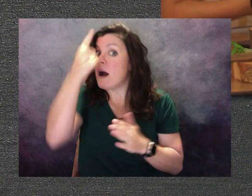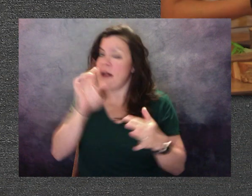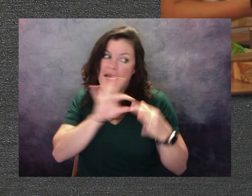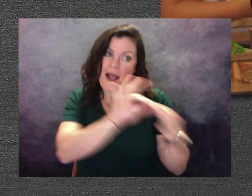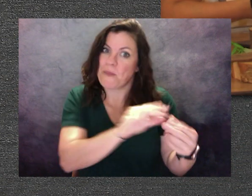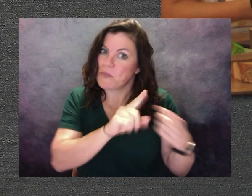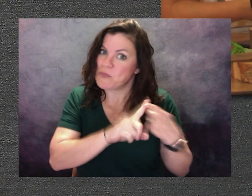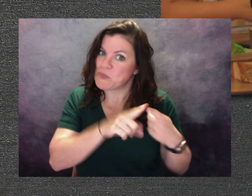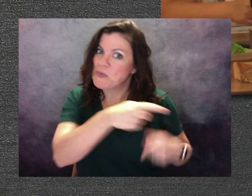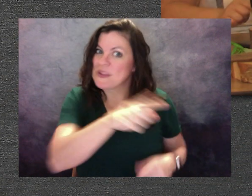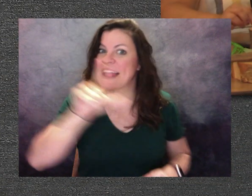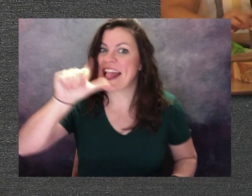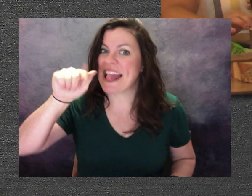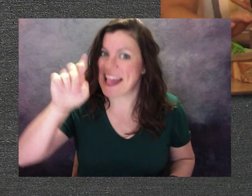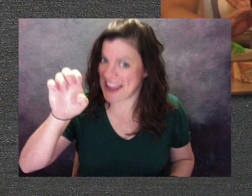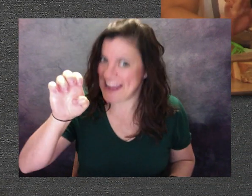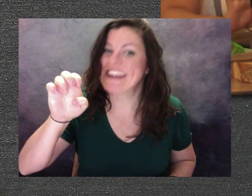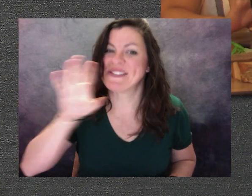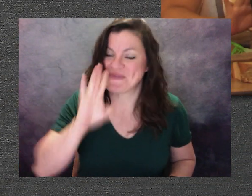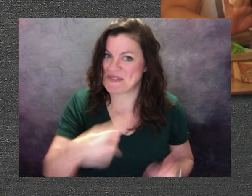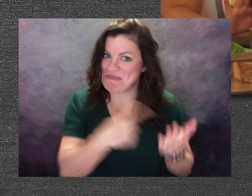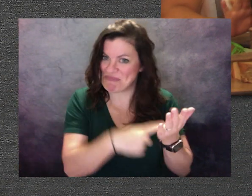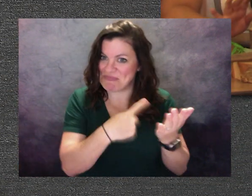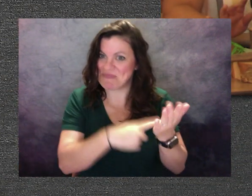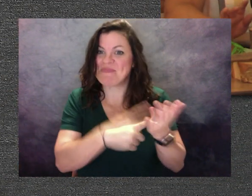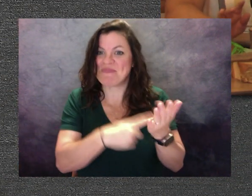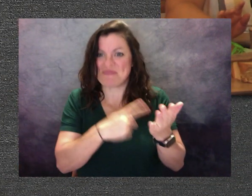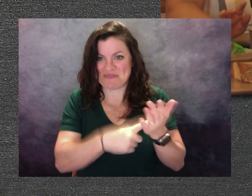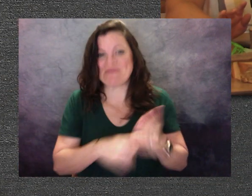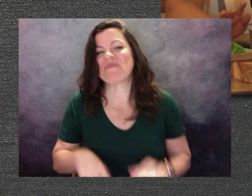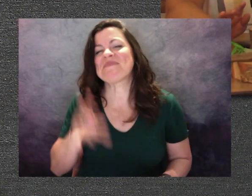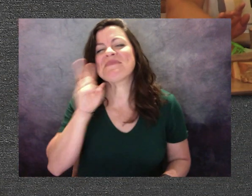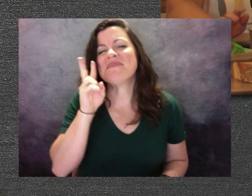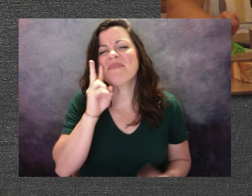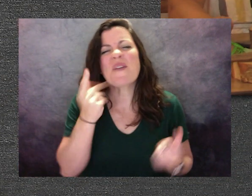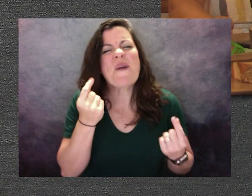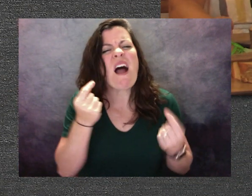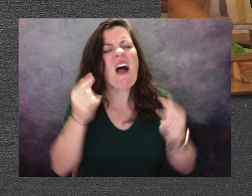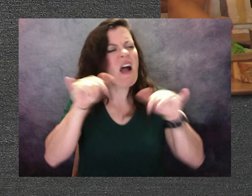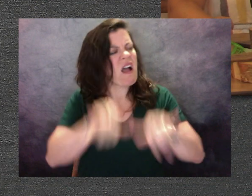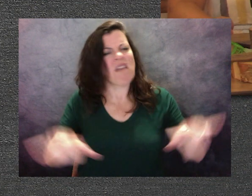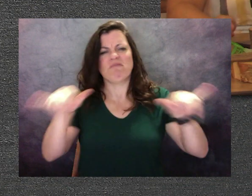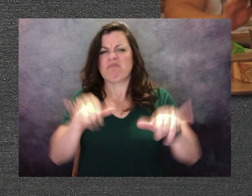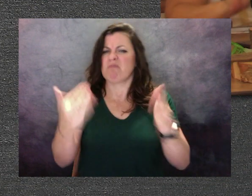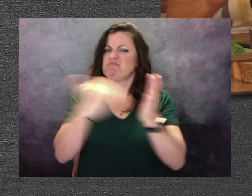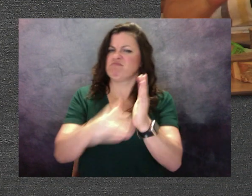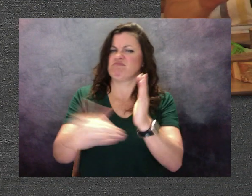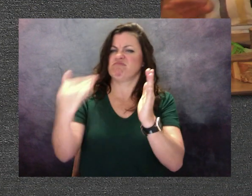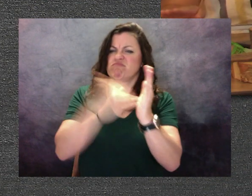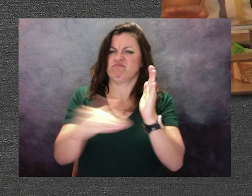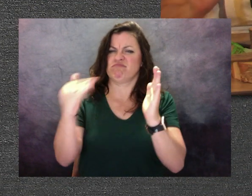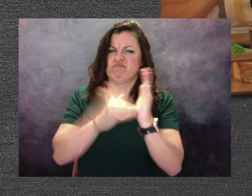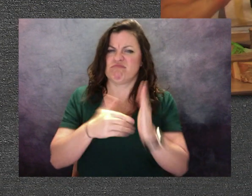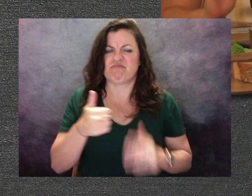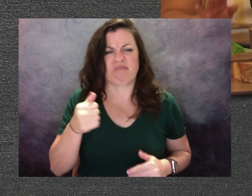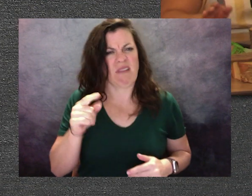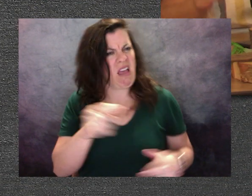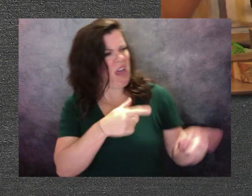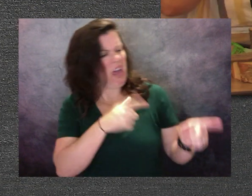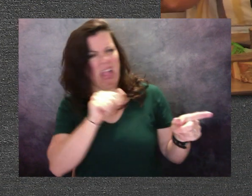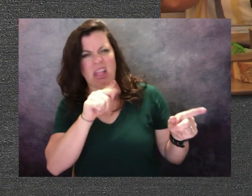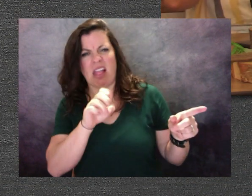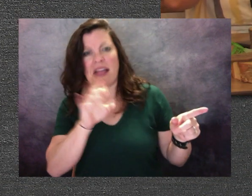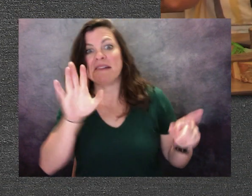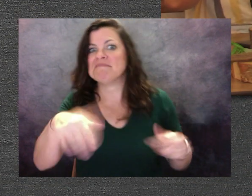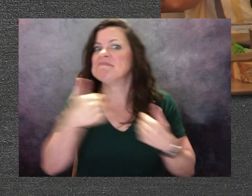gonna have to check this out. So we're gonna play a super fun game and I need your help at home. You all have those super